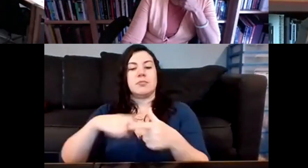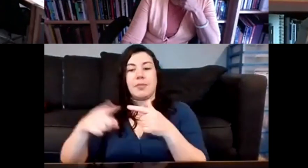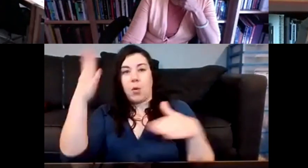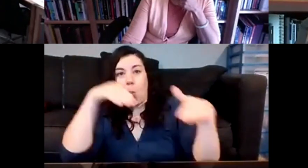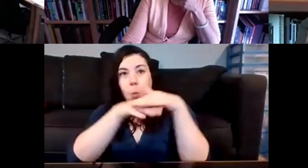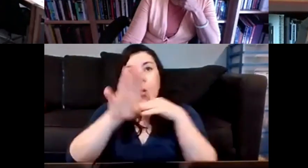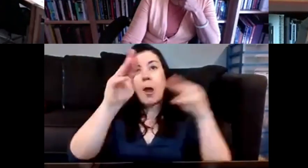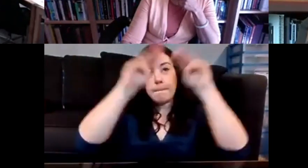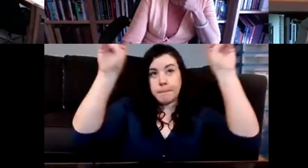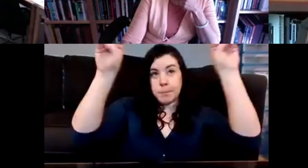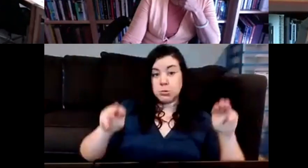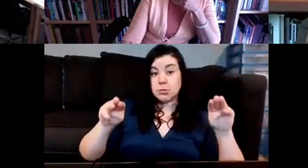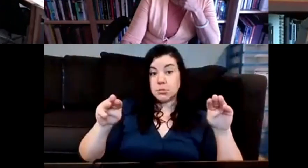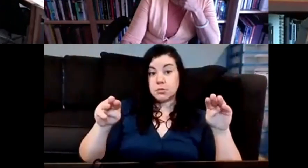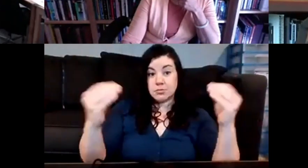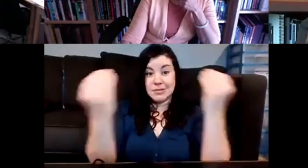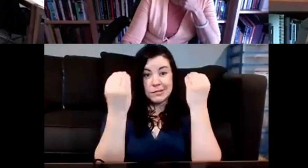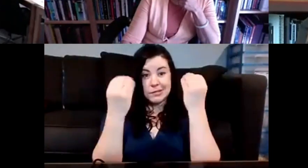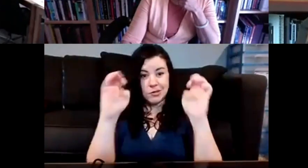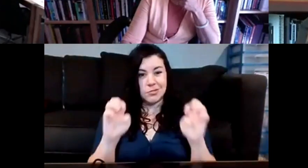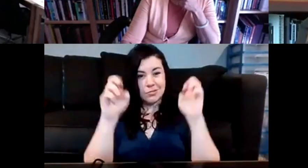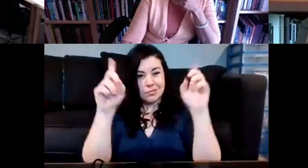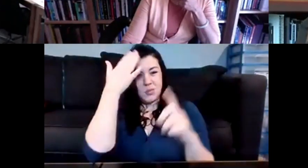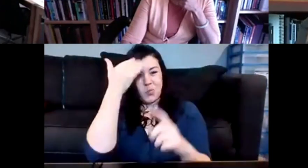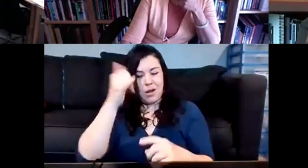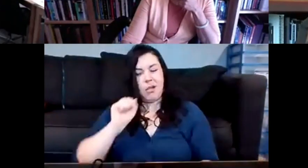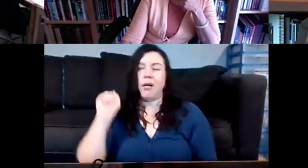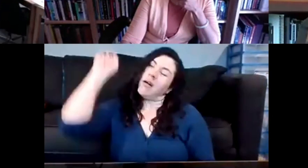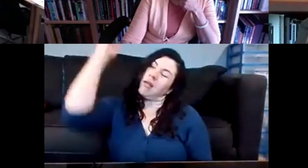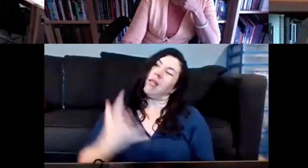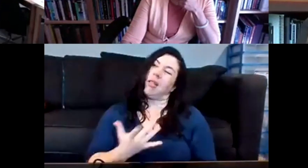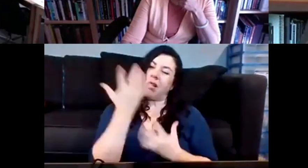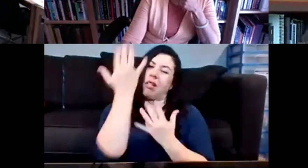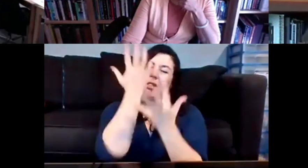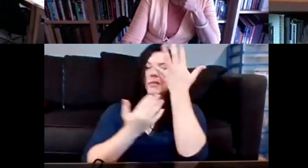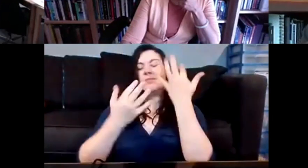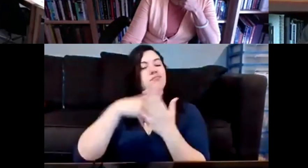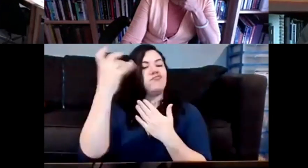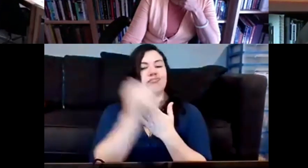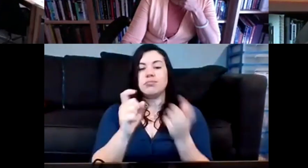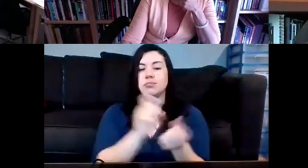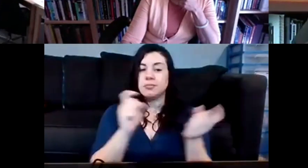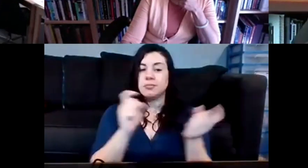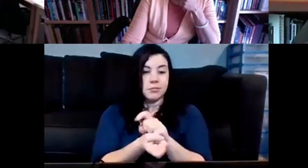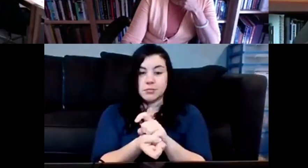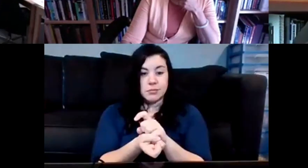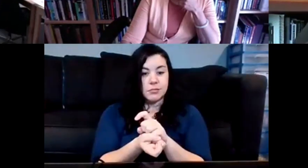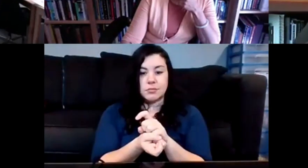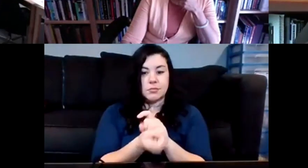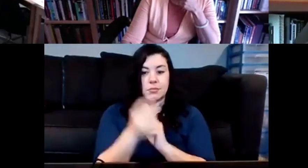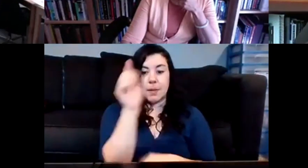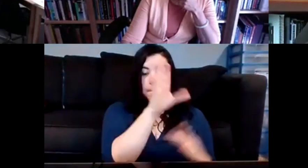seeing a lynched person. The project should be a different project. Those images aren't